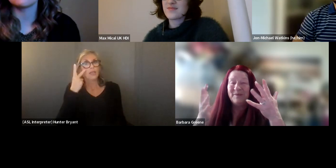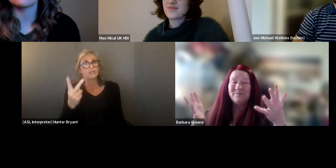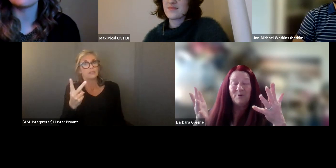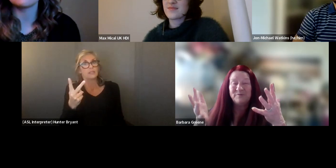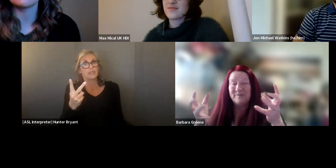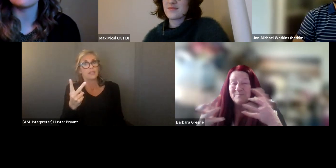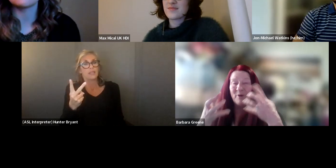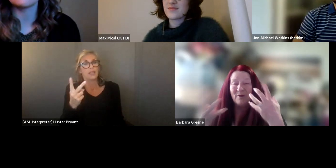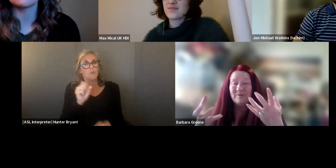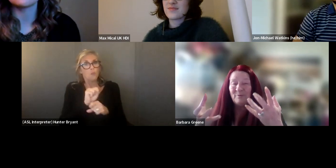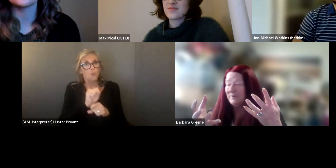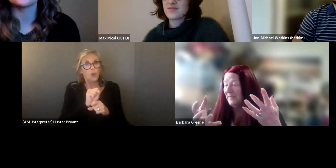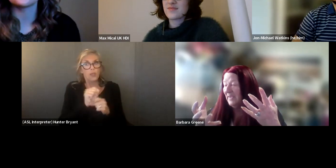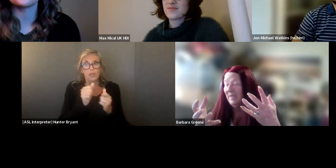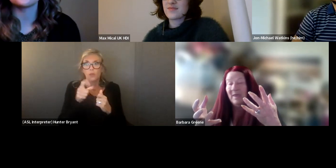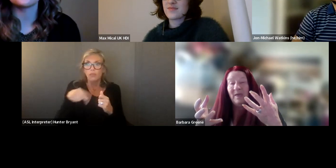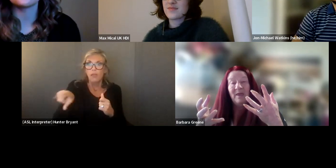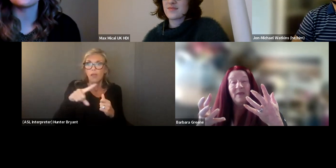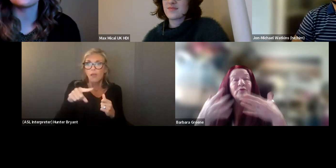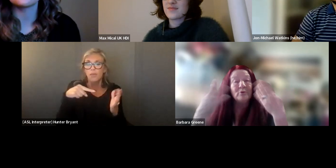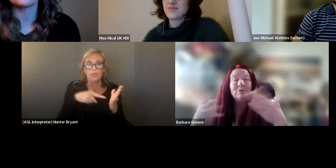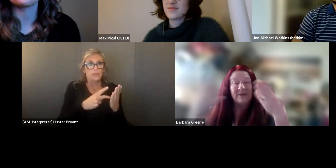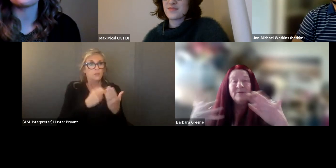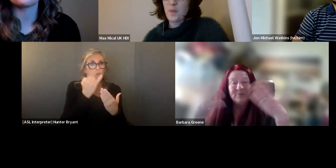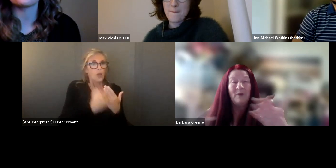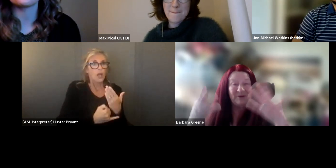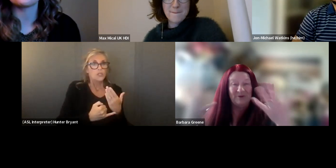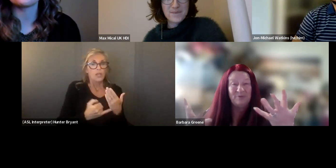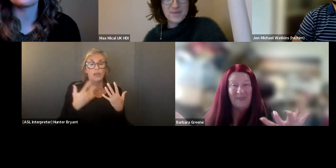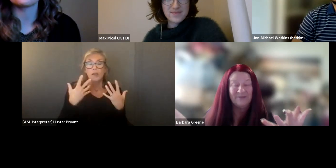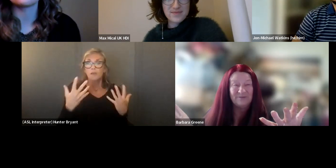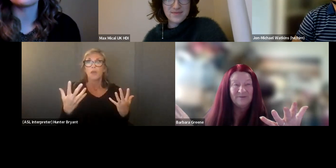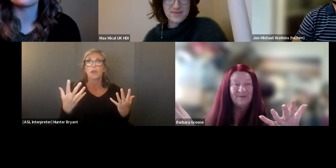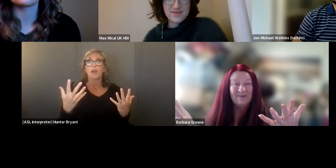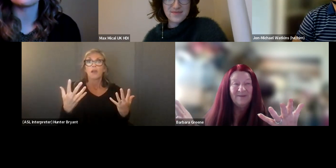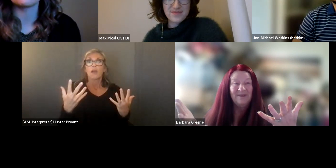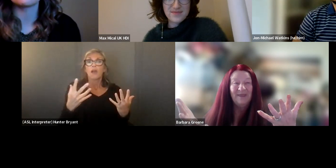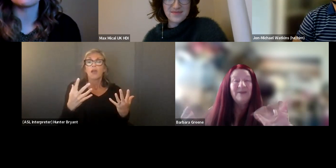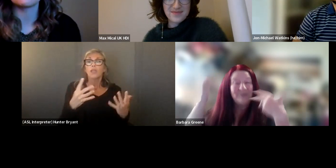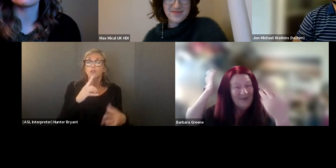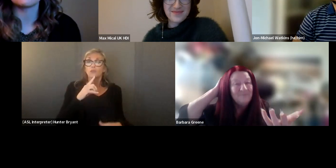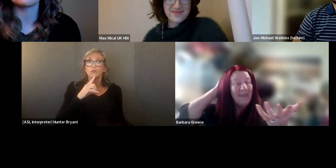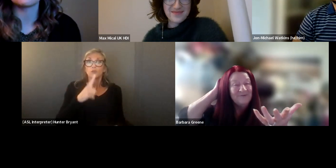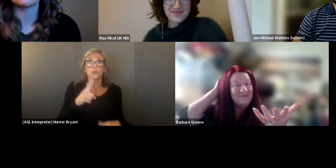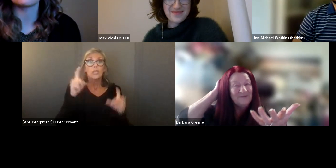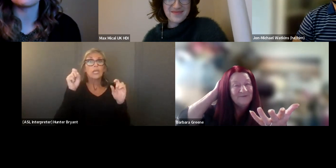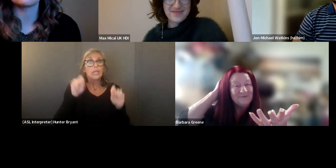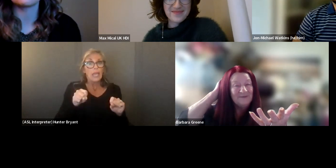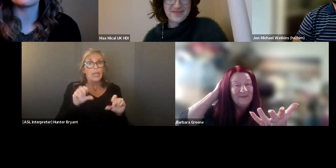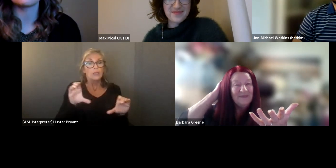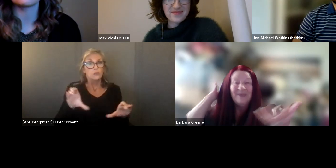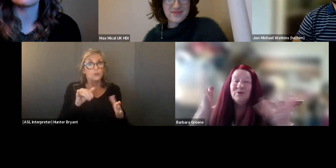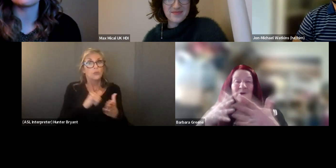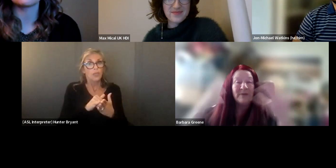with these folks in this project was it truly is a way to do that. And it does make